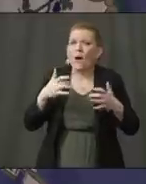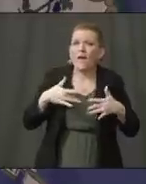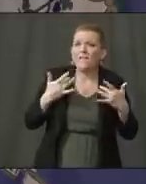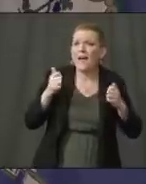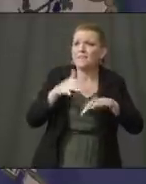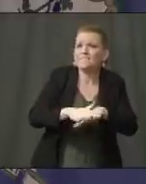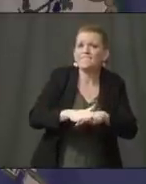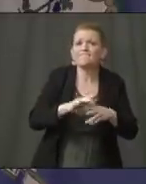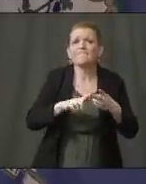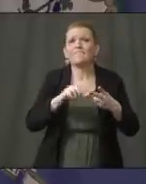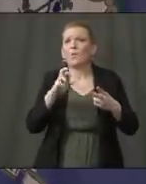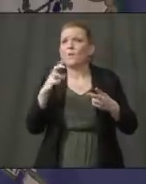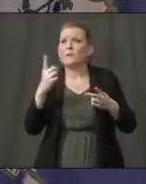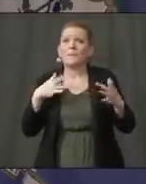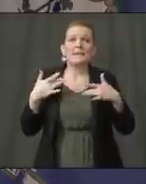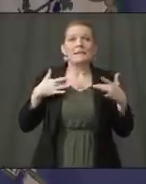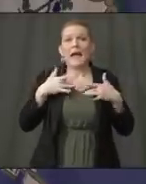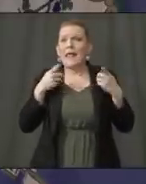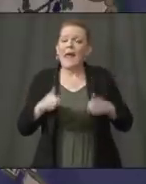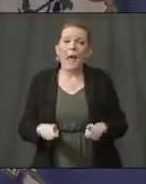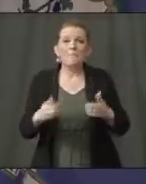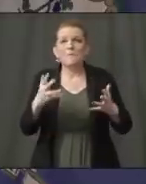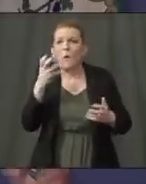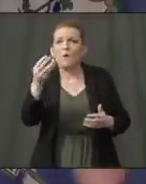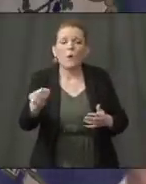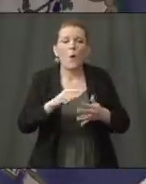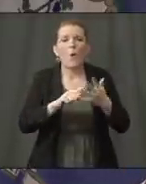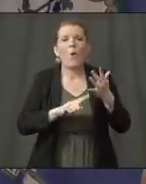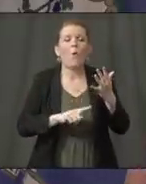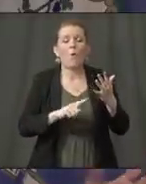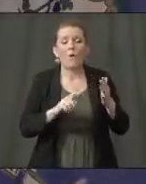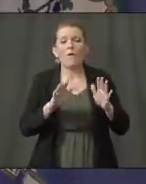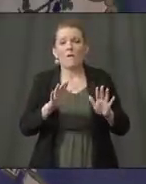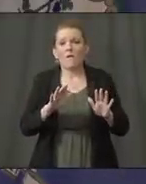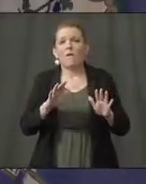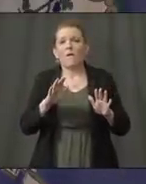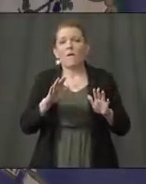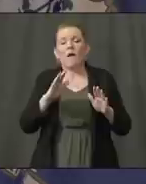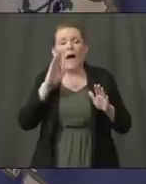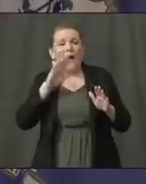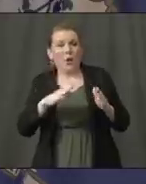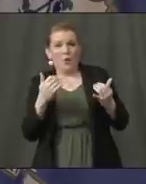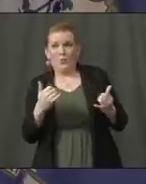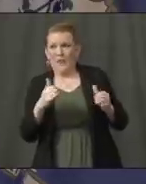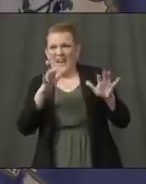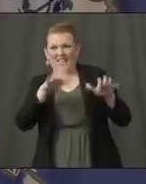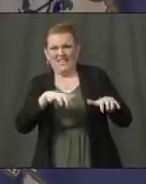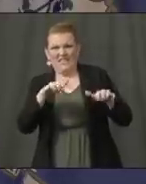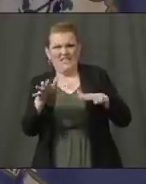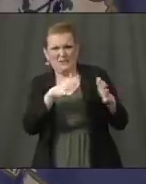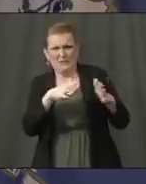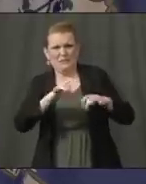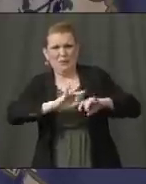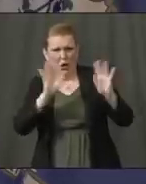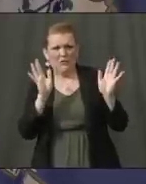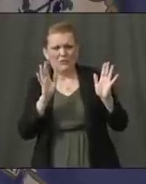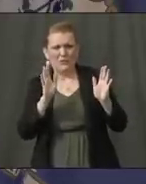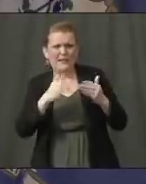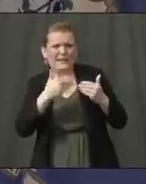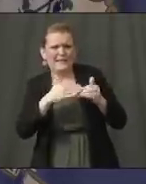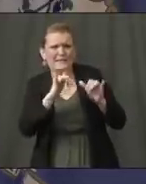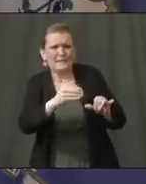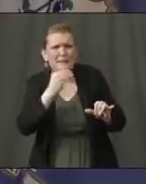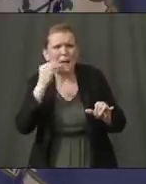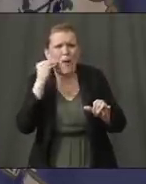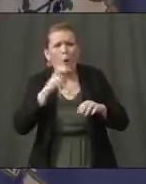let it rip. And I just got to urge you any way I can. On a rainy day, this is easy. And I know your temptation to get the businesses going as soon